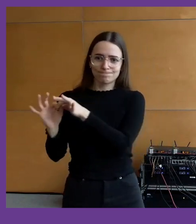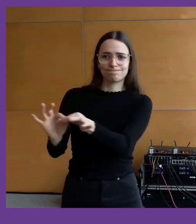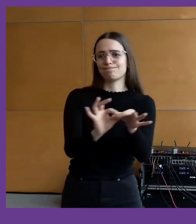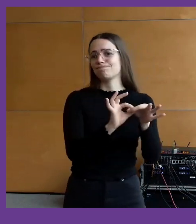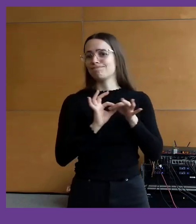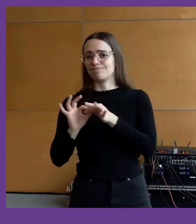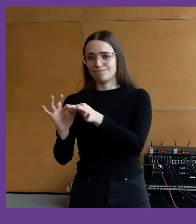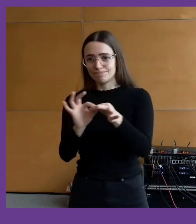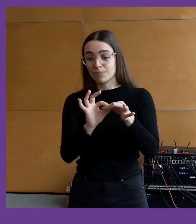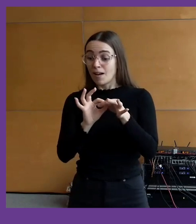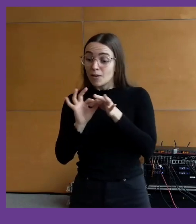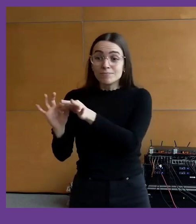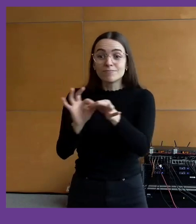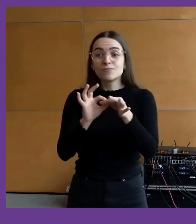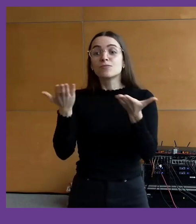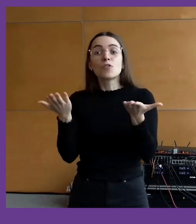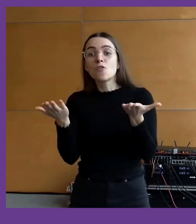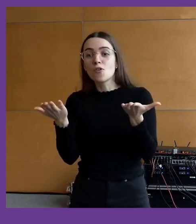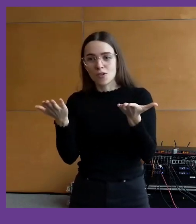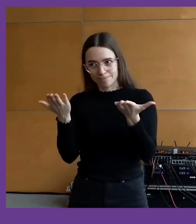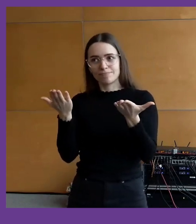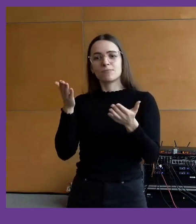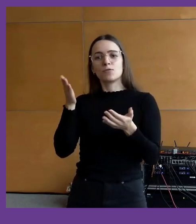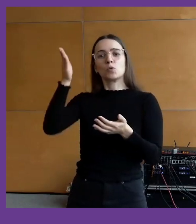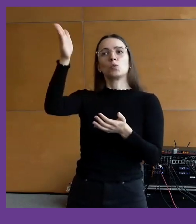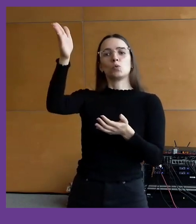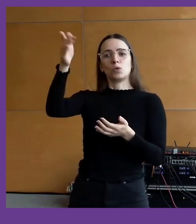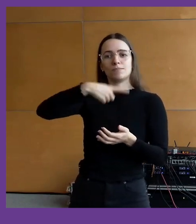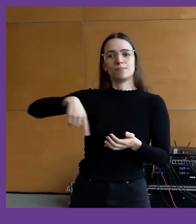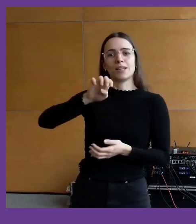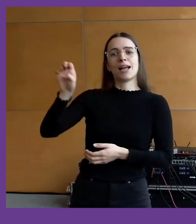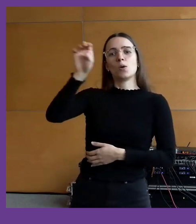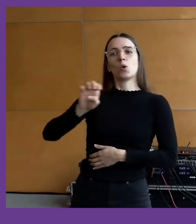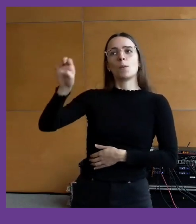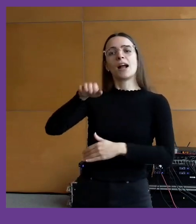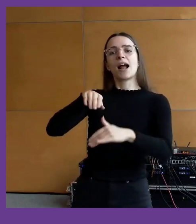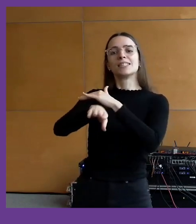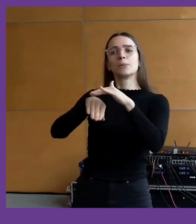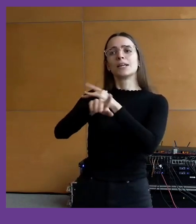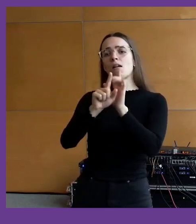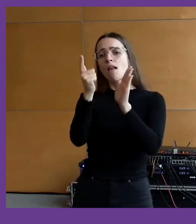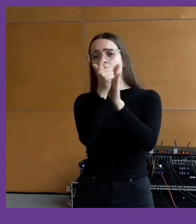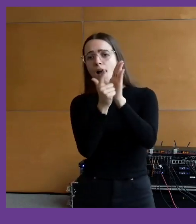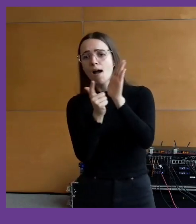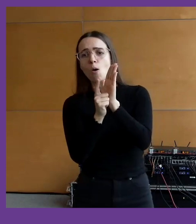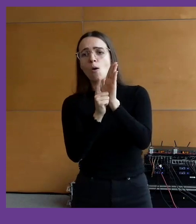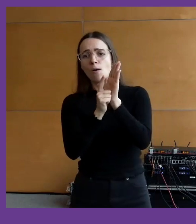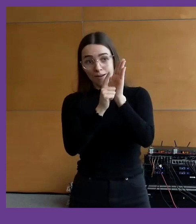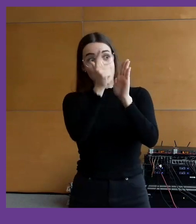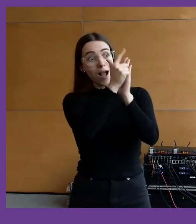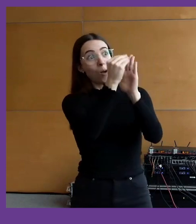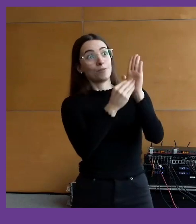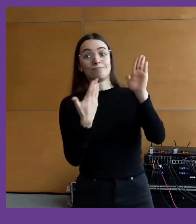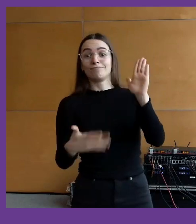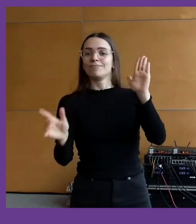of in Europe of accessibility legislation and standards. It's about creating a community of practice,